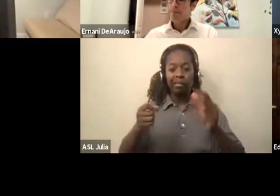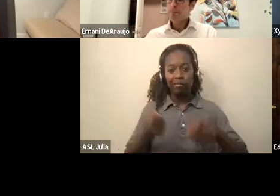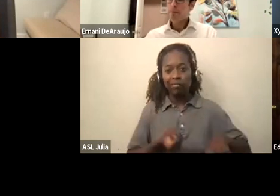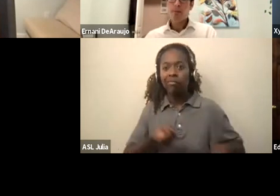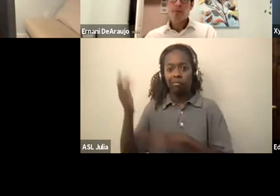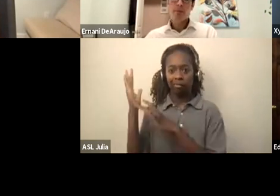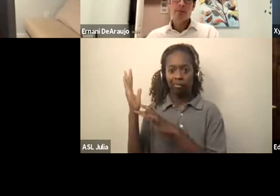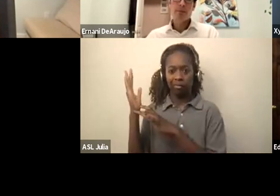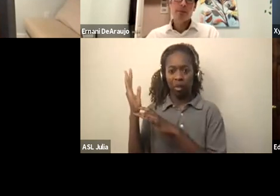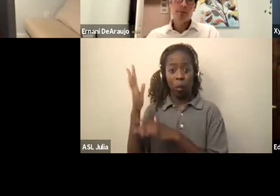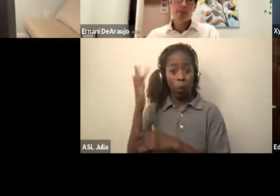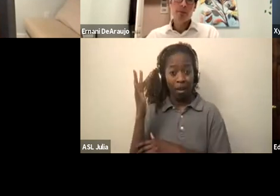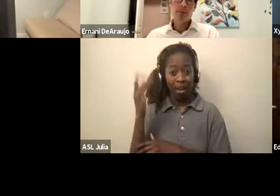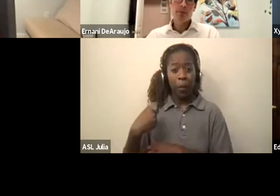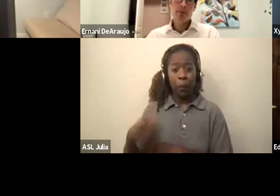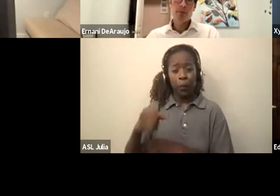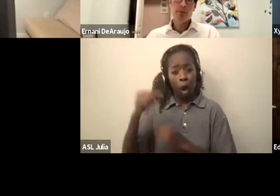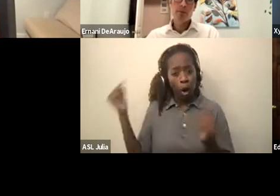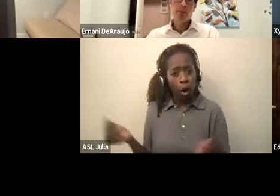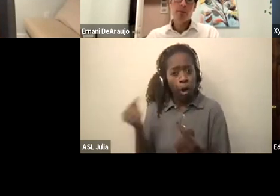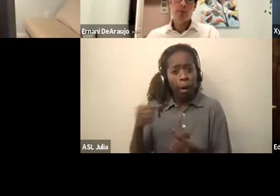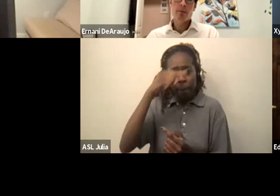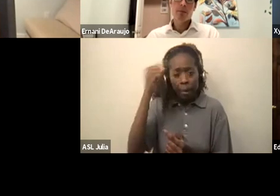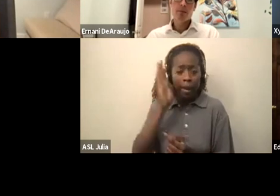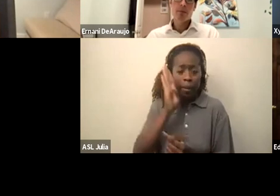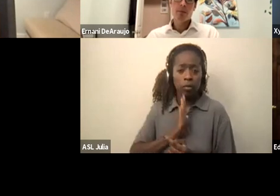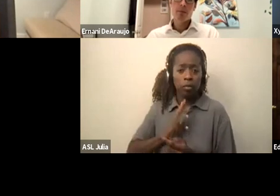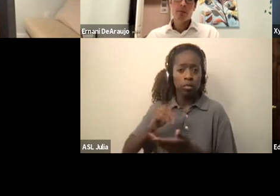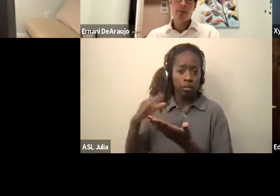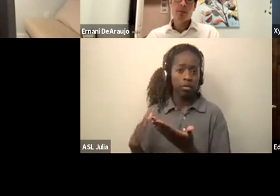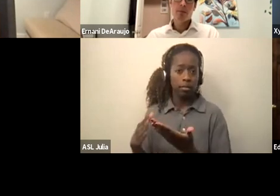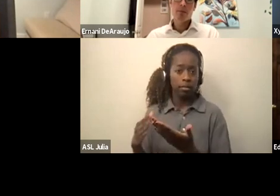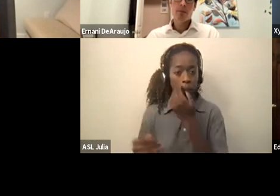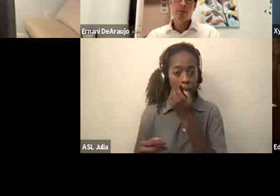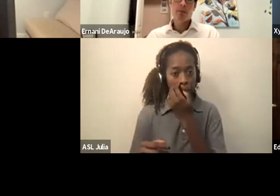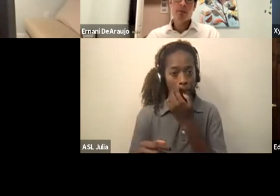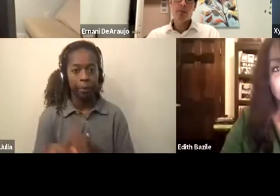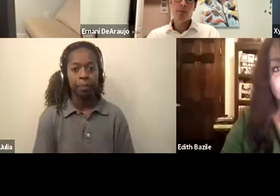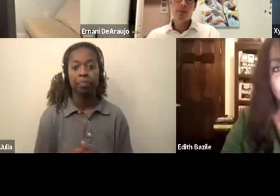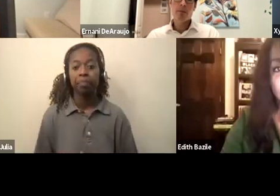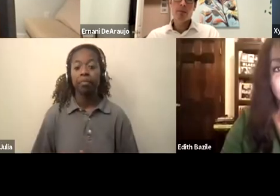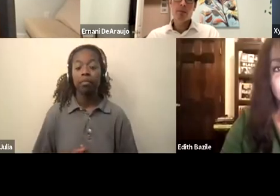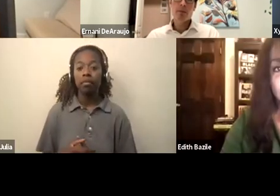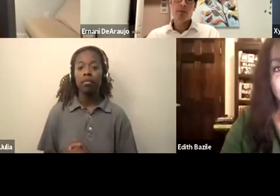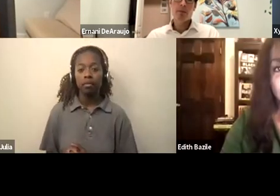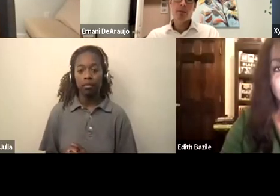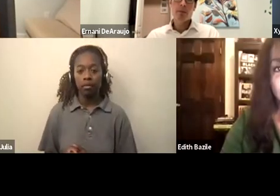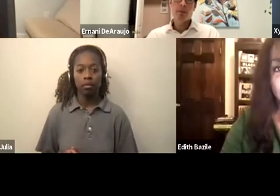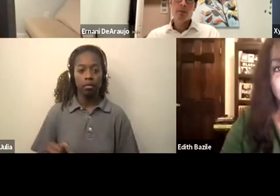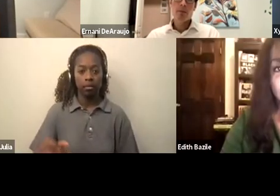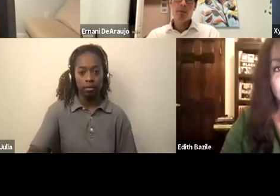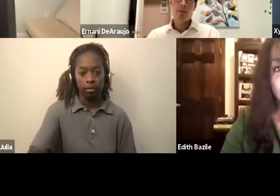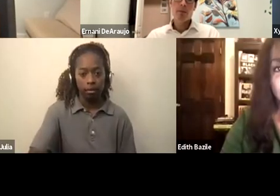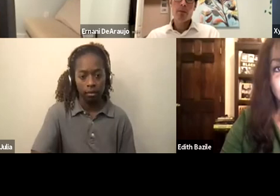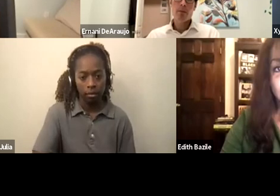anti-black student policies thank you so much thank you our next speaker